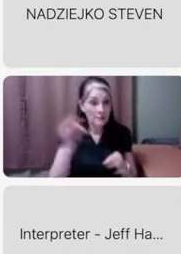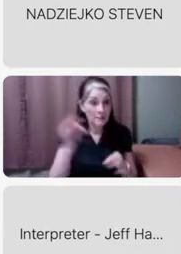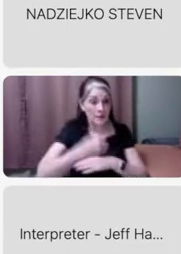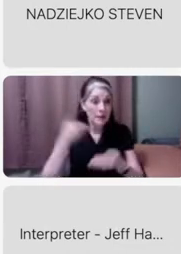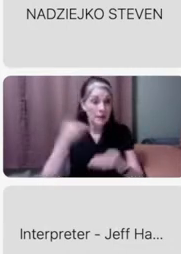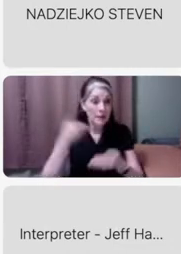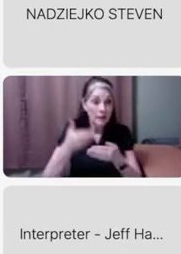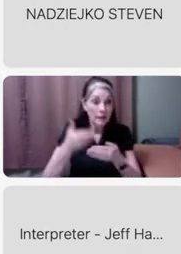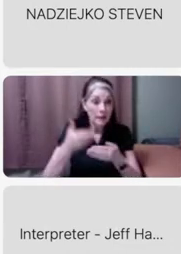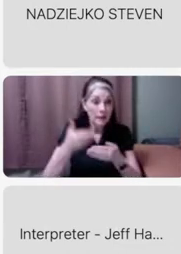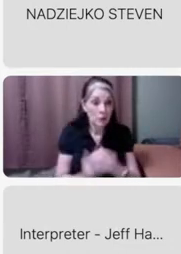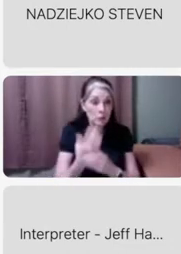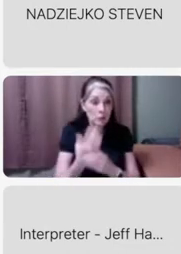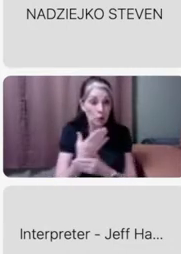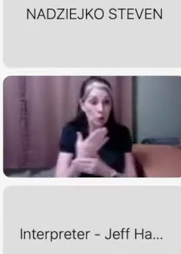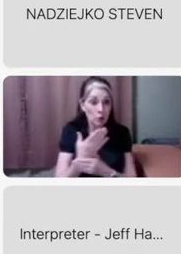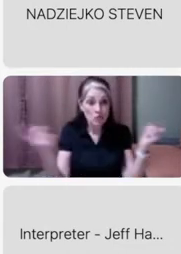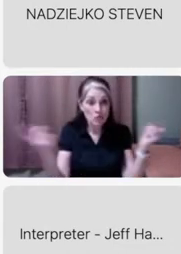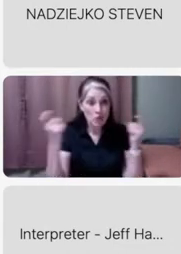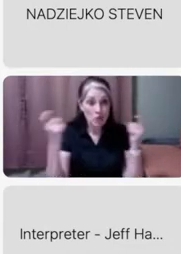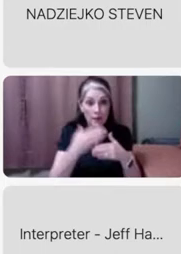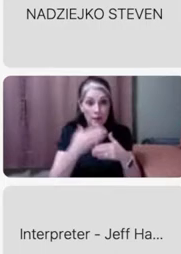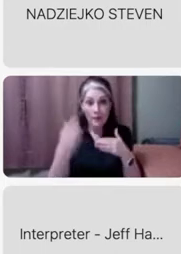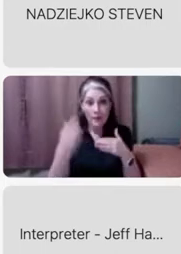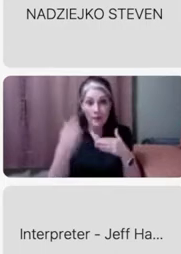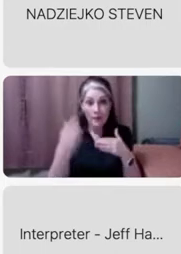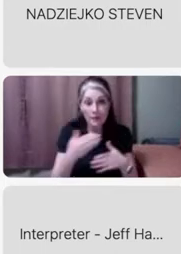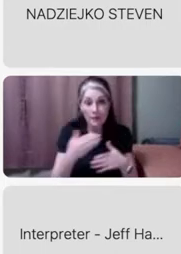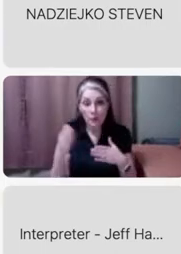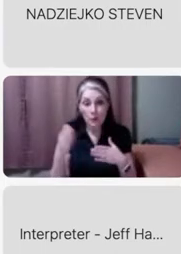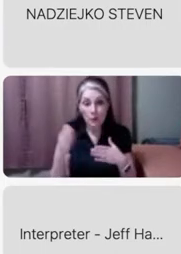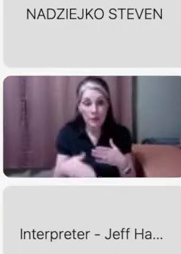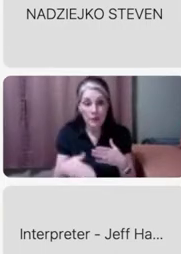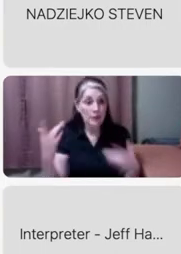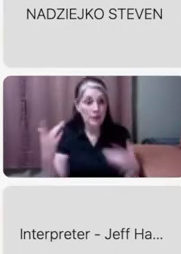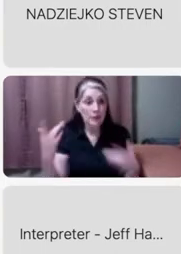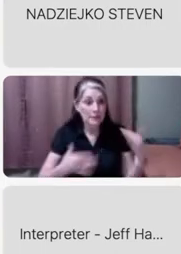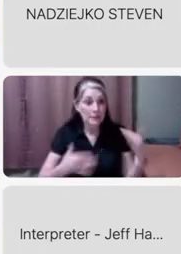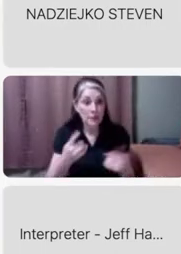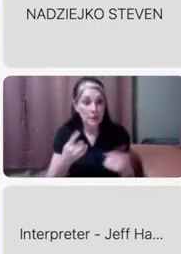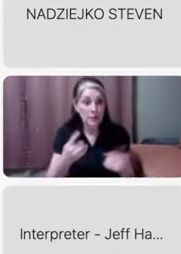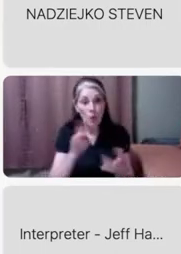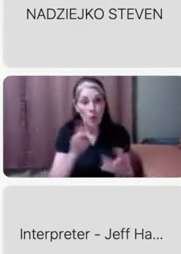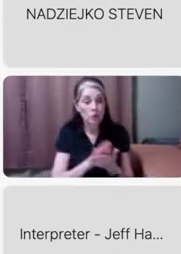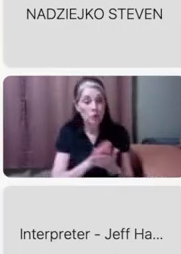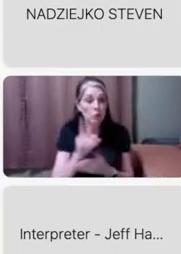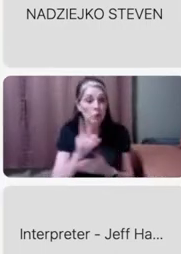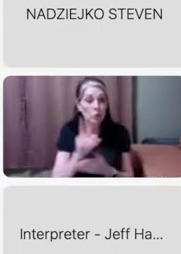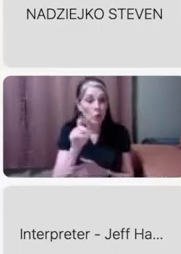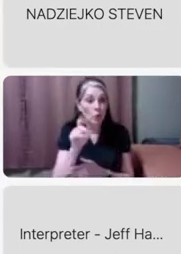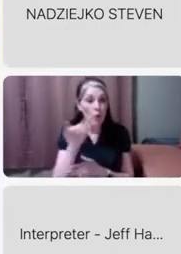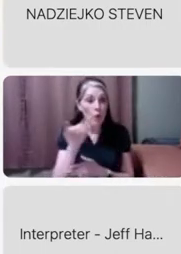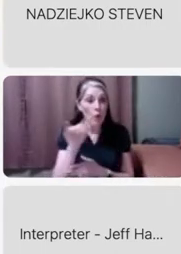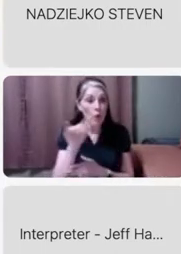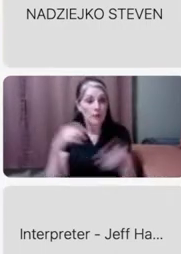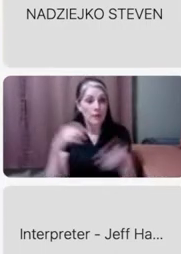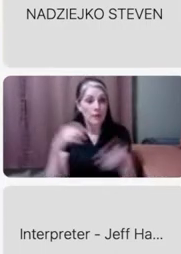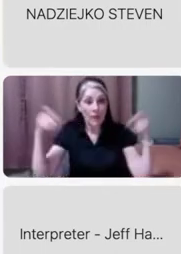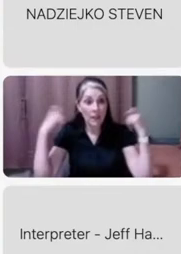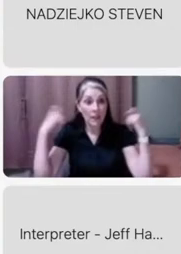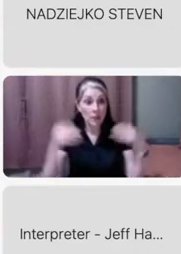week we're beyond excited and grateful to have at least one school rally this year in our gym our asb student leaders worked hard to